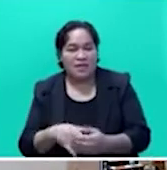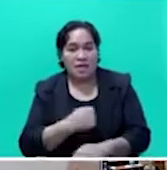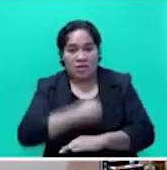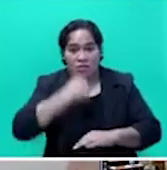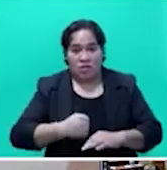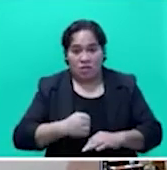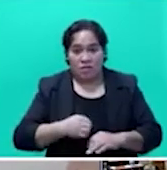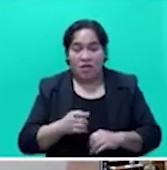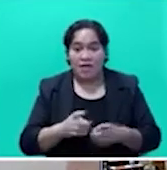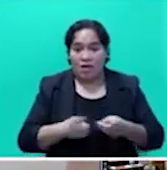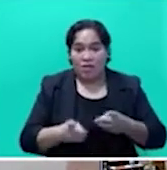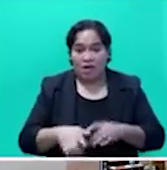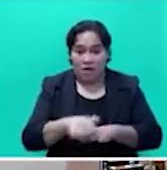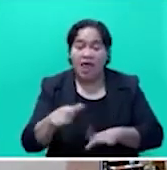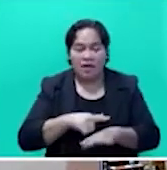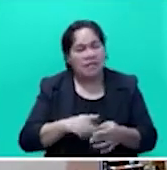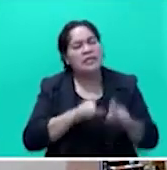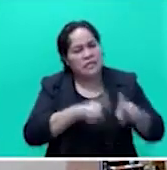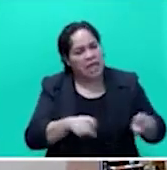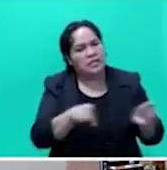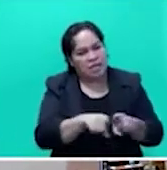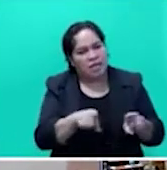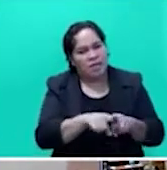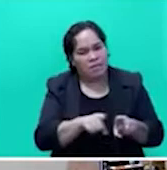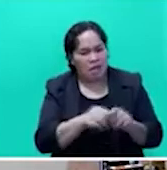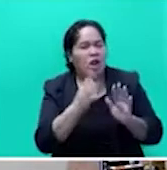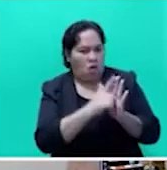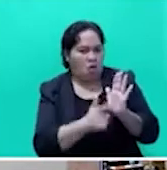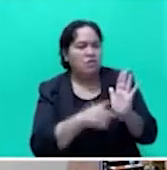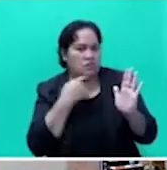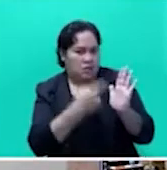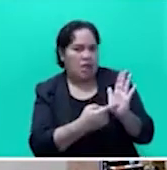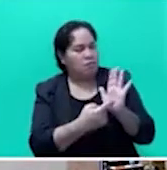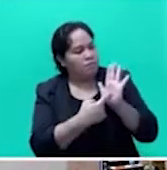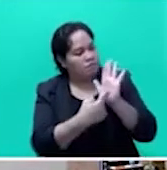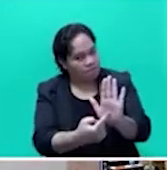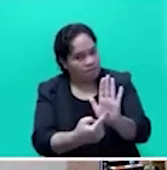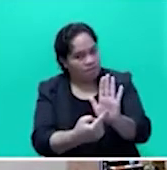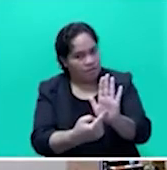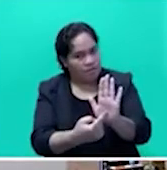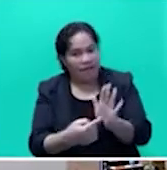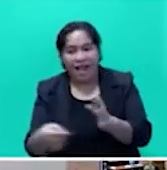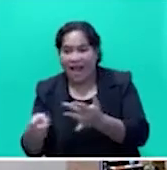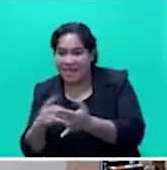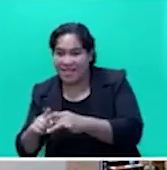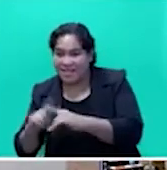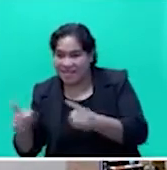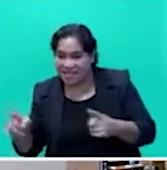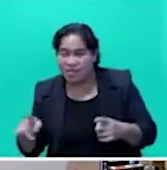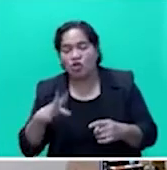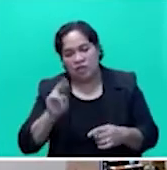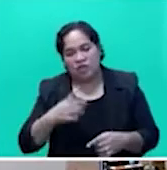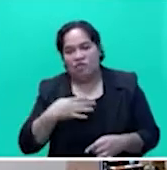Director of Lands remain intact as determined by the law, as mandated by the law, and other dealings will still require